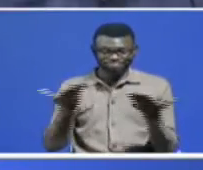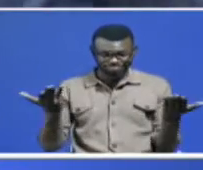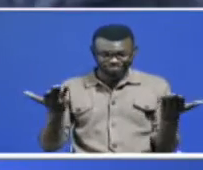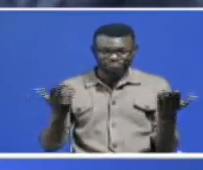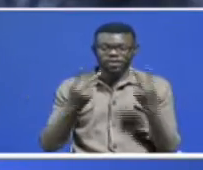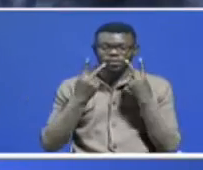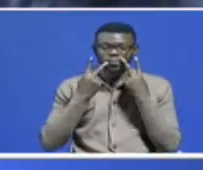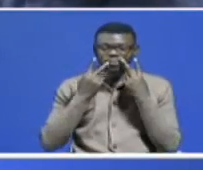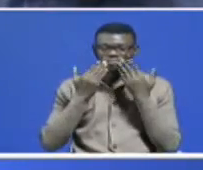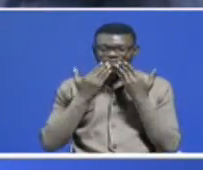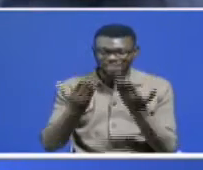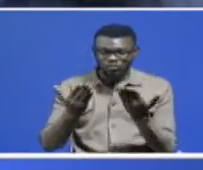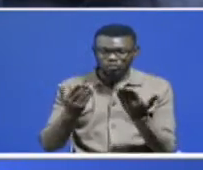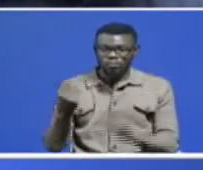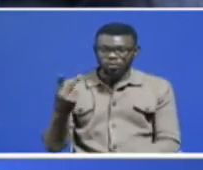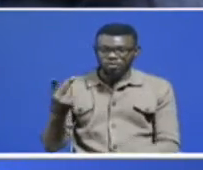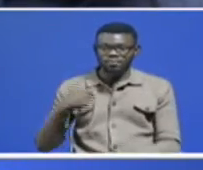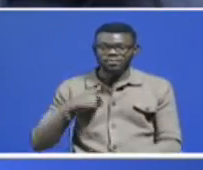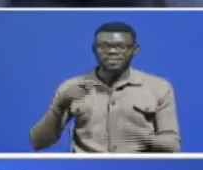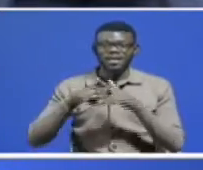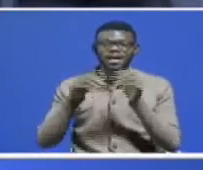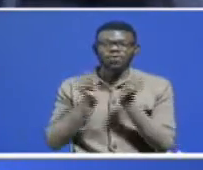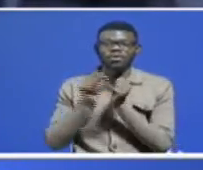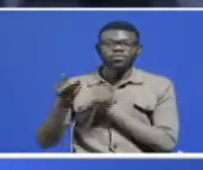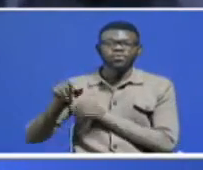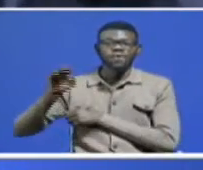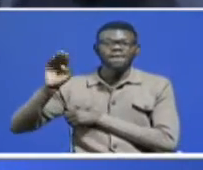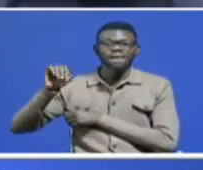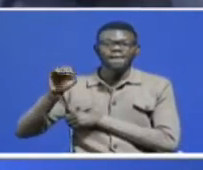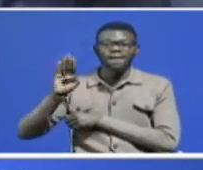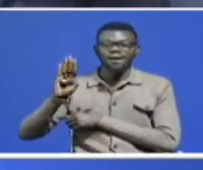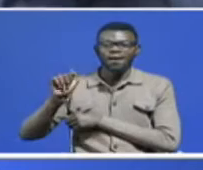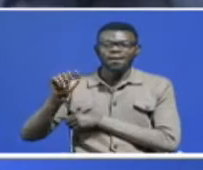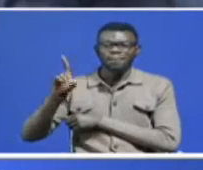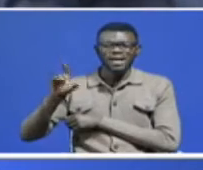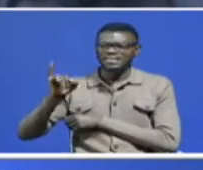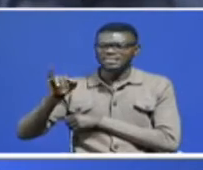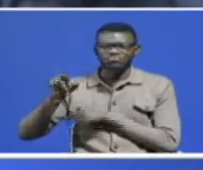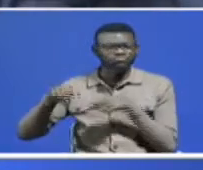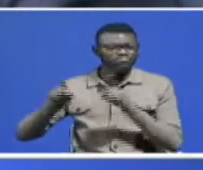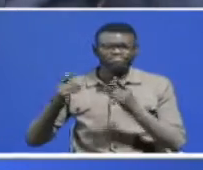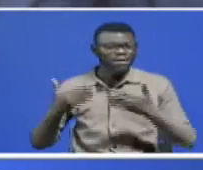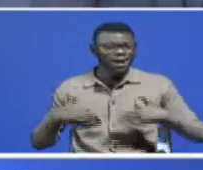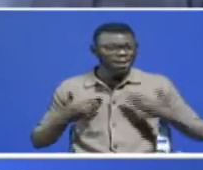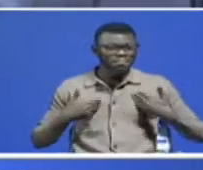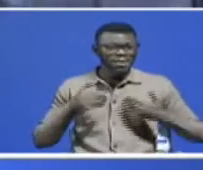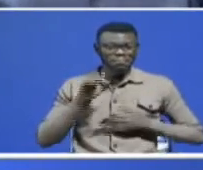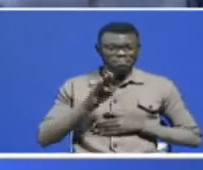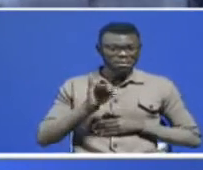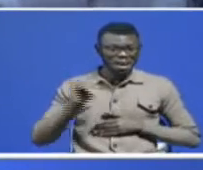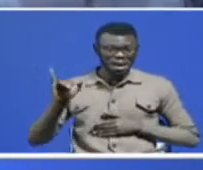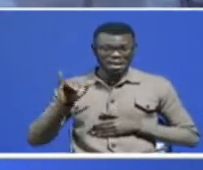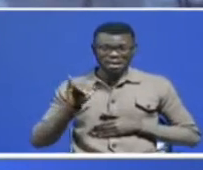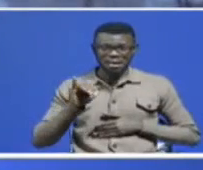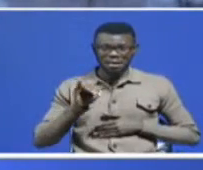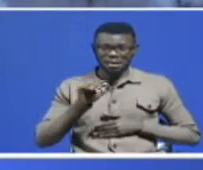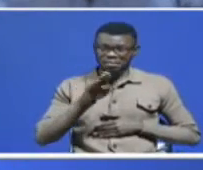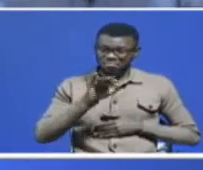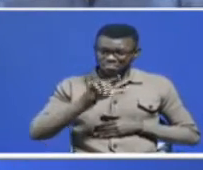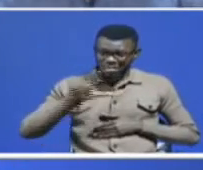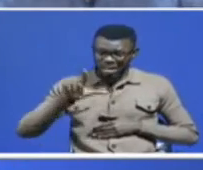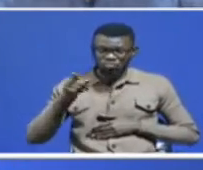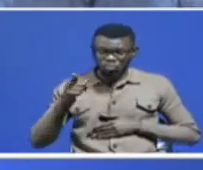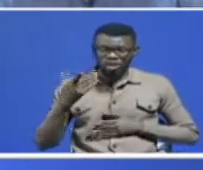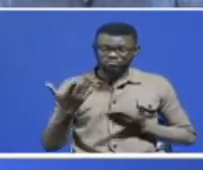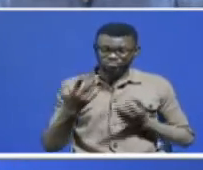time. I'd like to start with you, John Mbadi. Are you happy with the BBI draft bill? Can you comfortably say that it covers